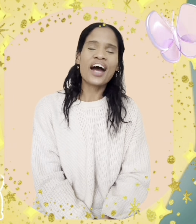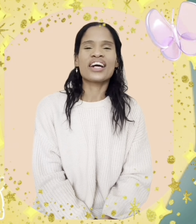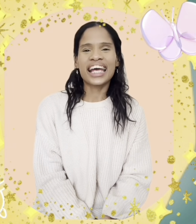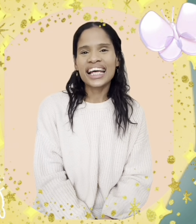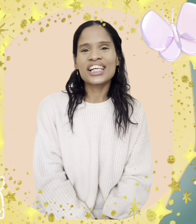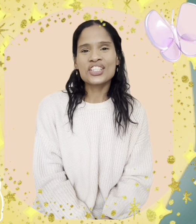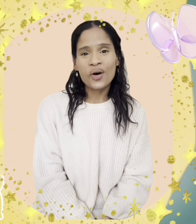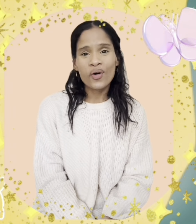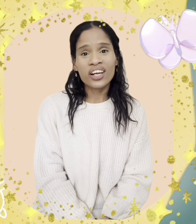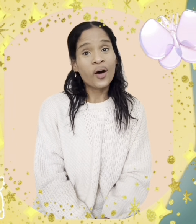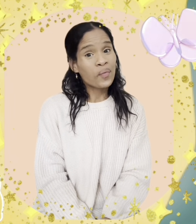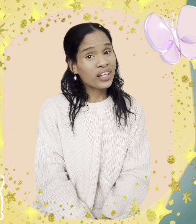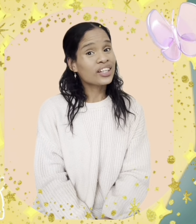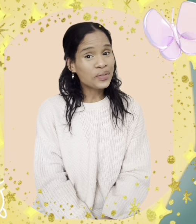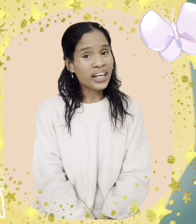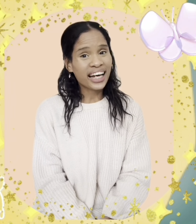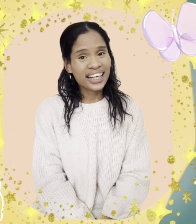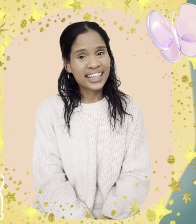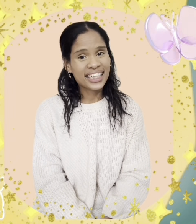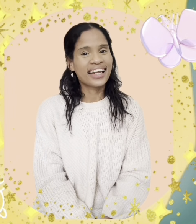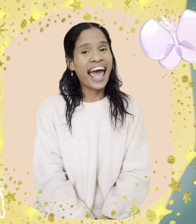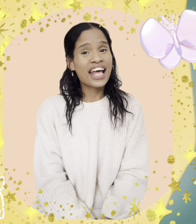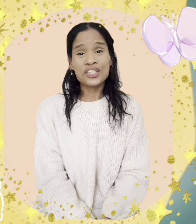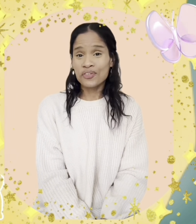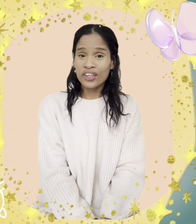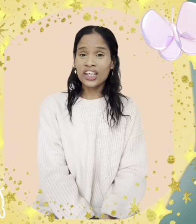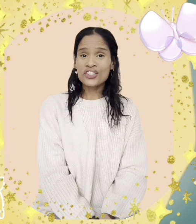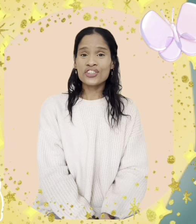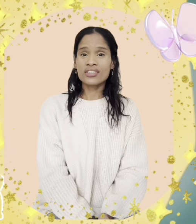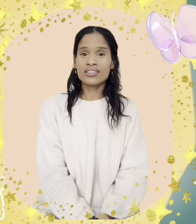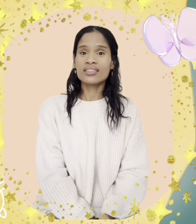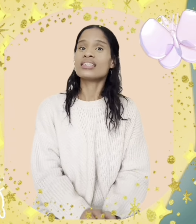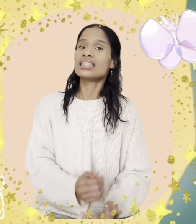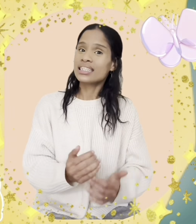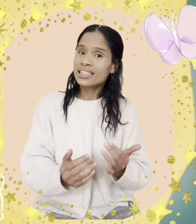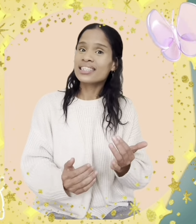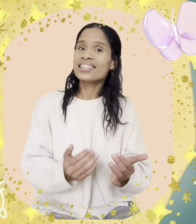in our English corner with Luna. And to finish,